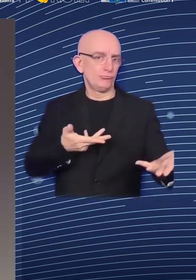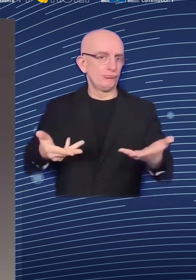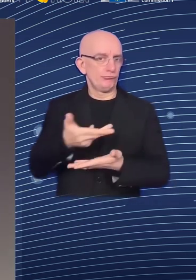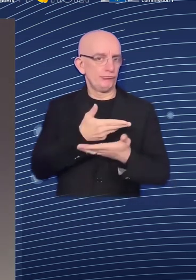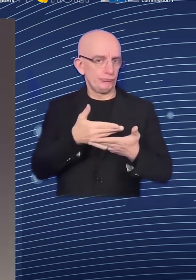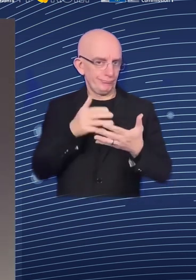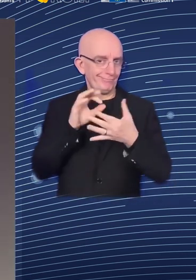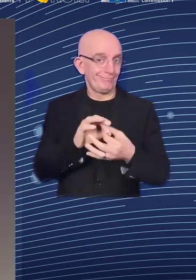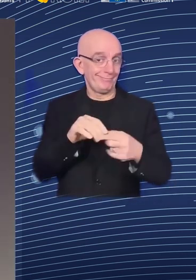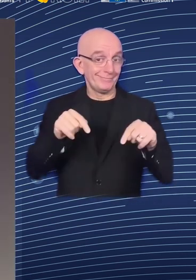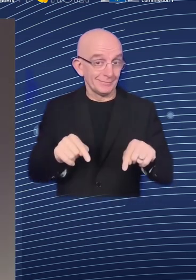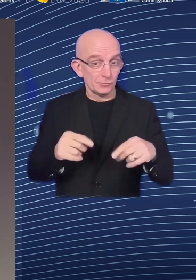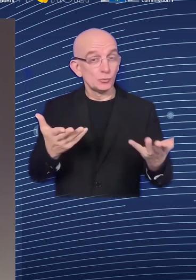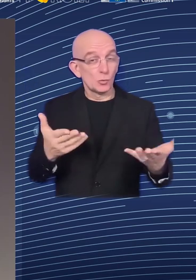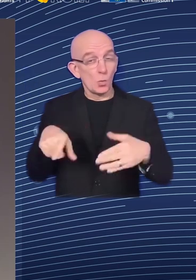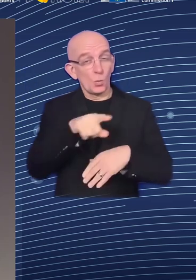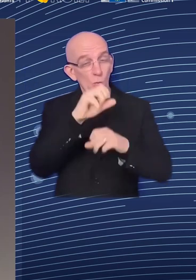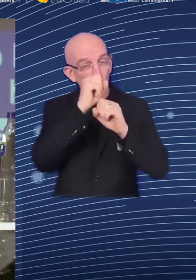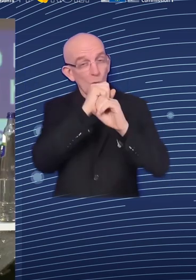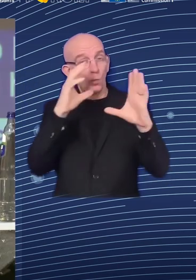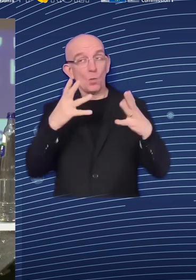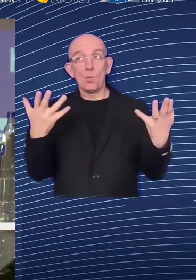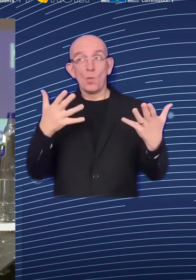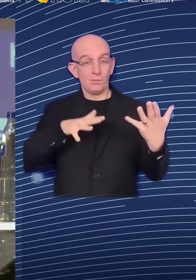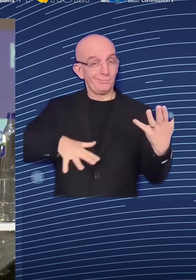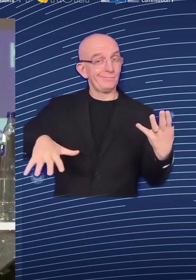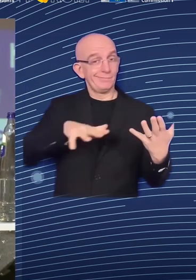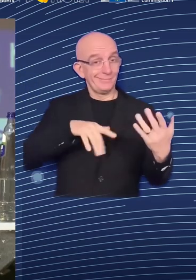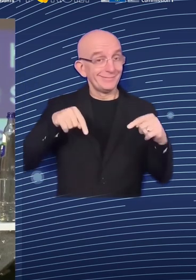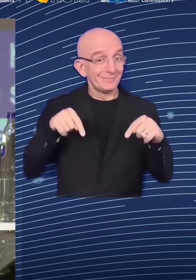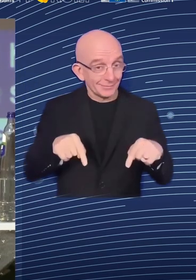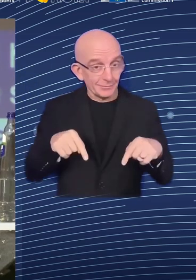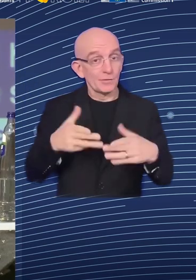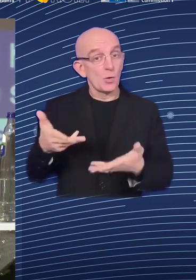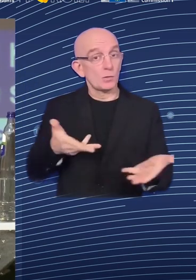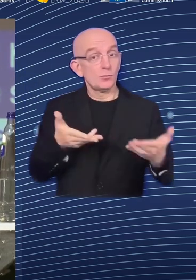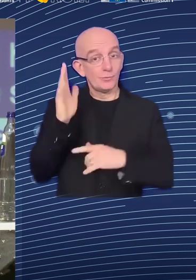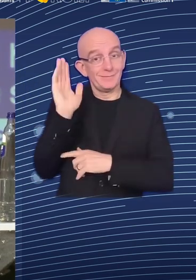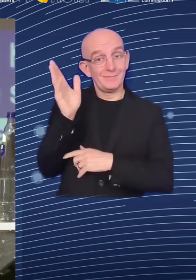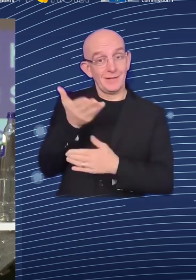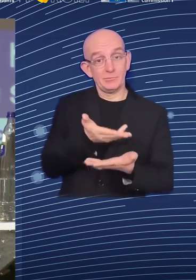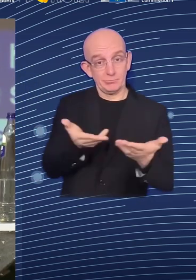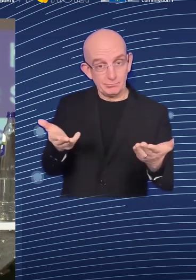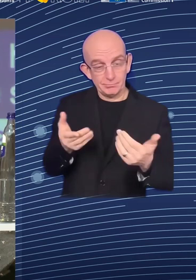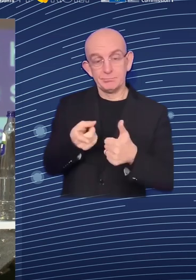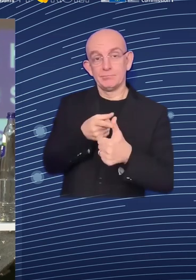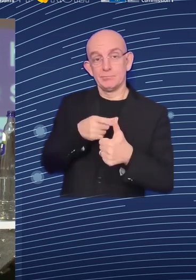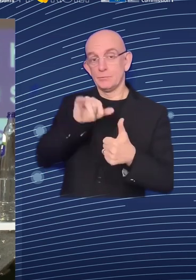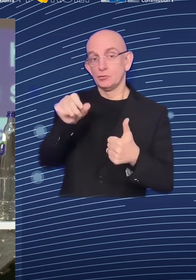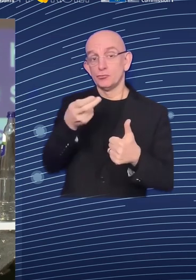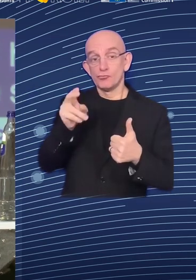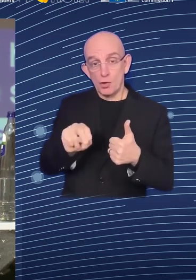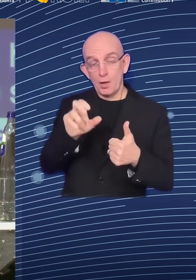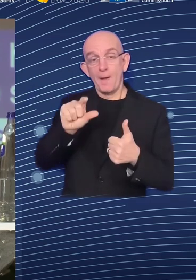have John McKeown, who is Head of Digital Skills at the Irish Department for Further and Higher Education, Research, Innovation and